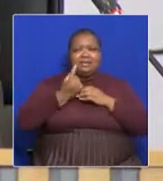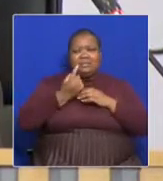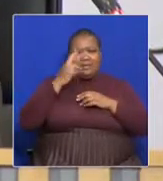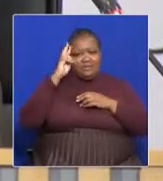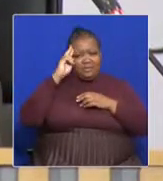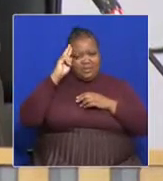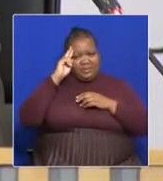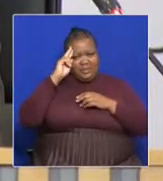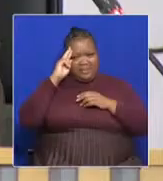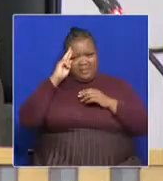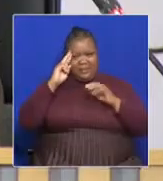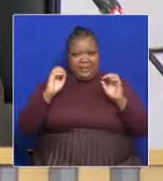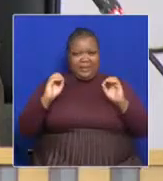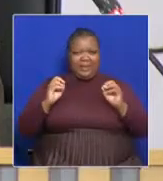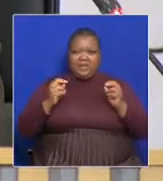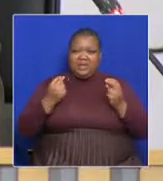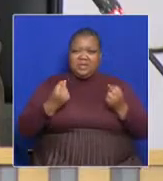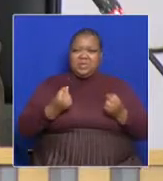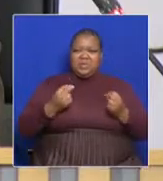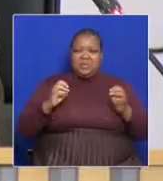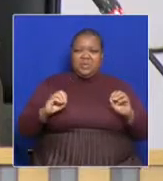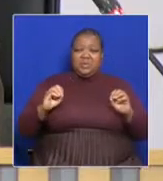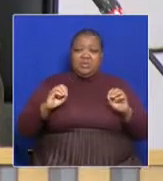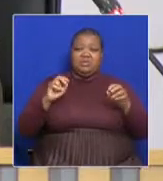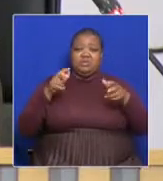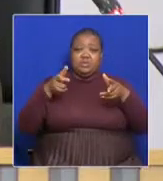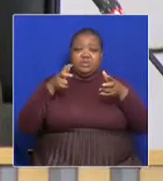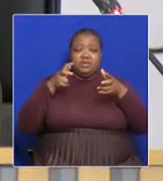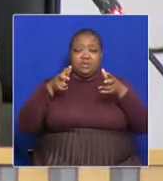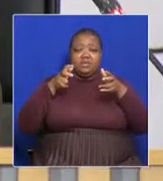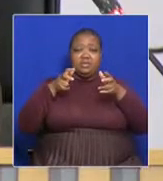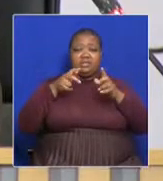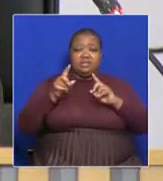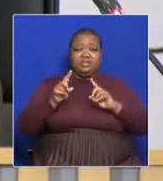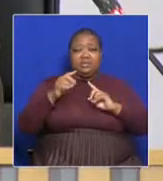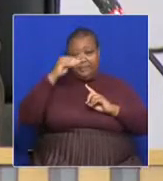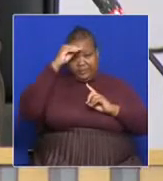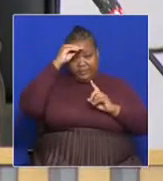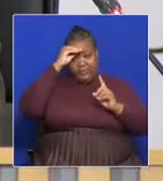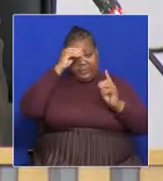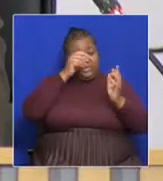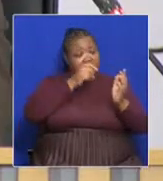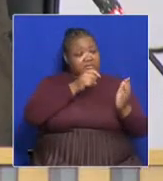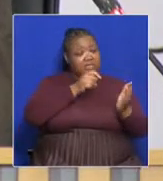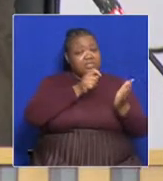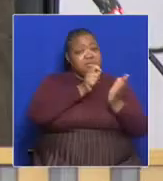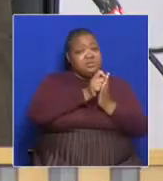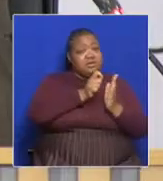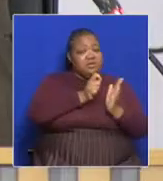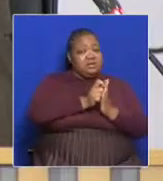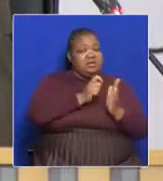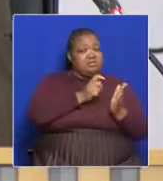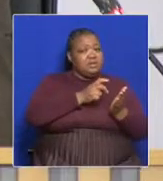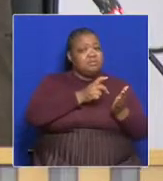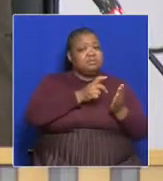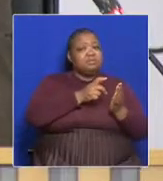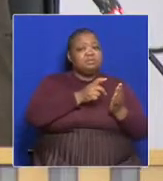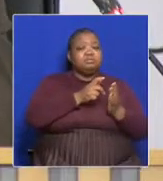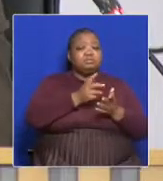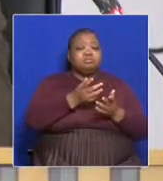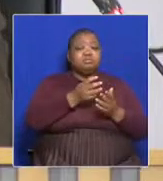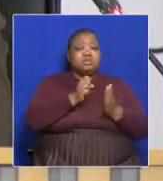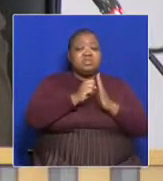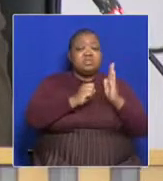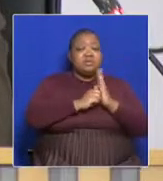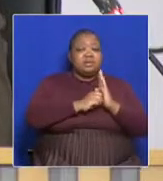what transpired. So he's going to listen to the policeman who's taking his statement. And I'm saying to the commission, if you